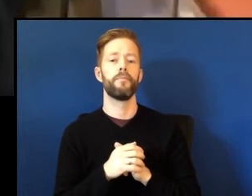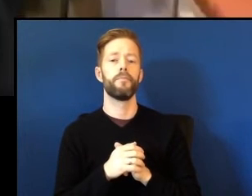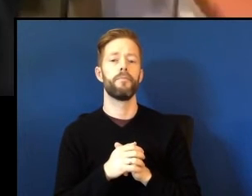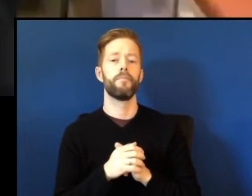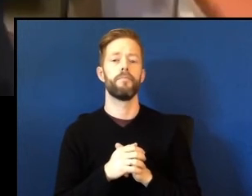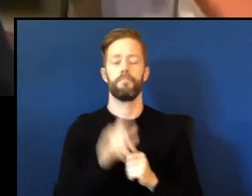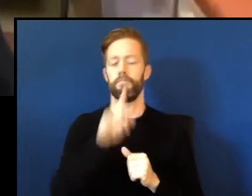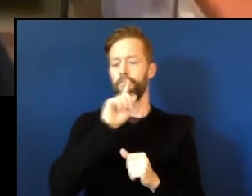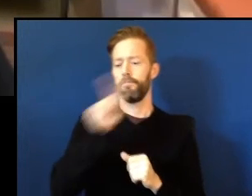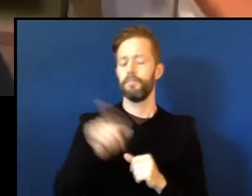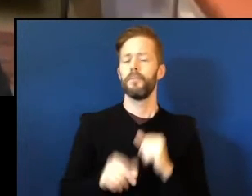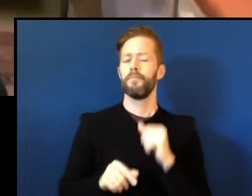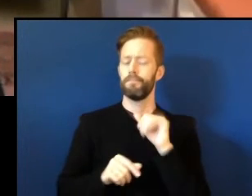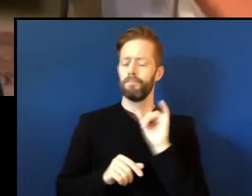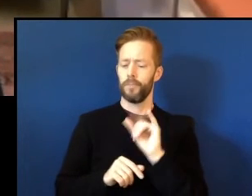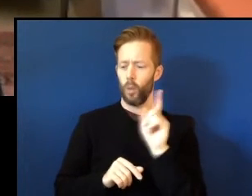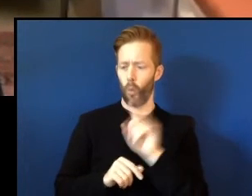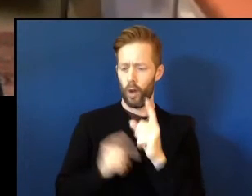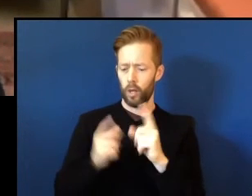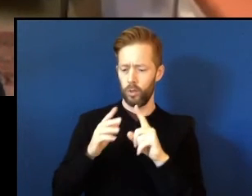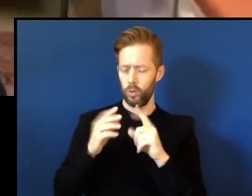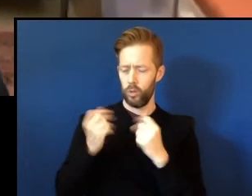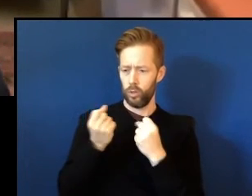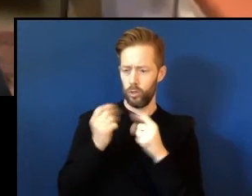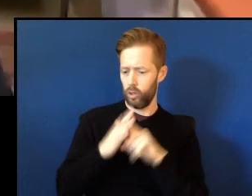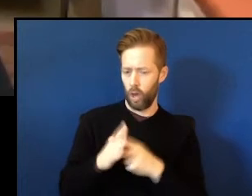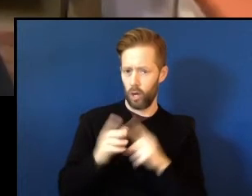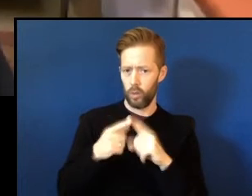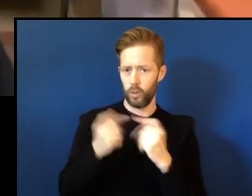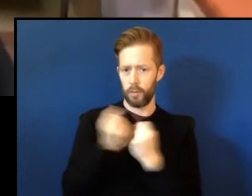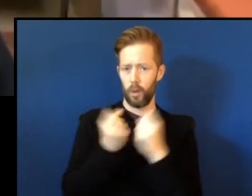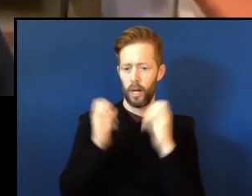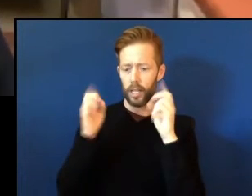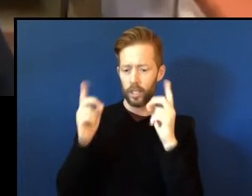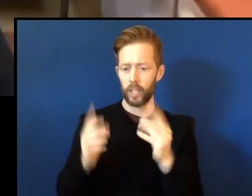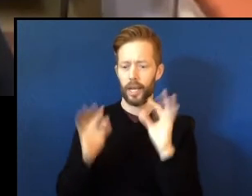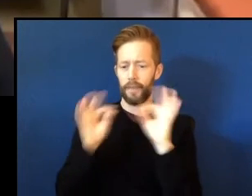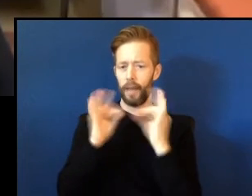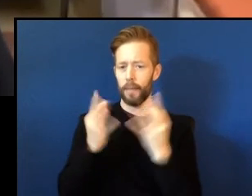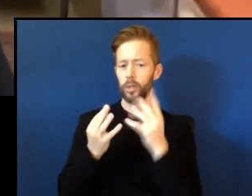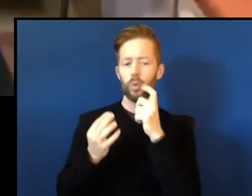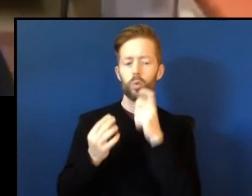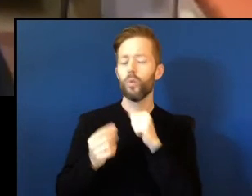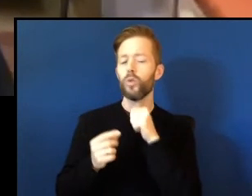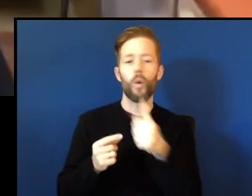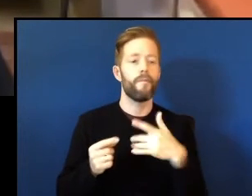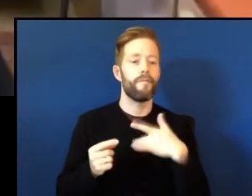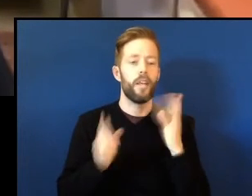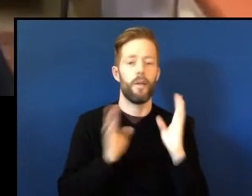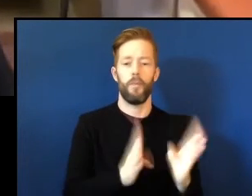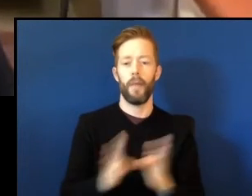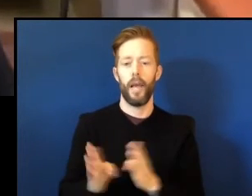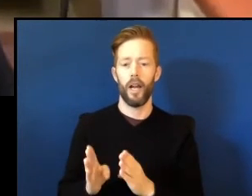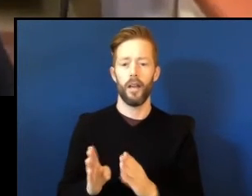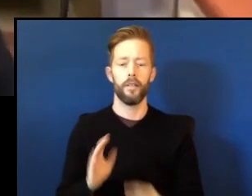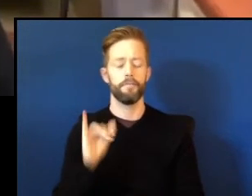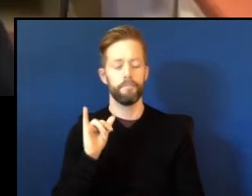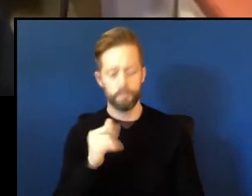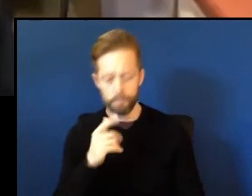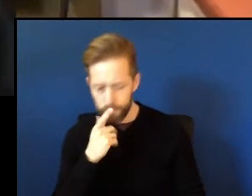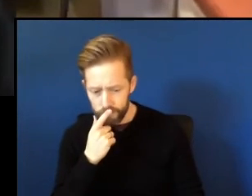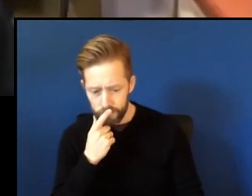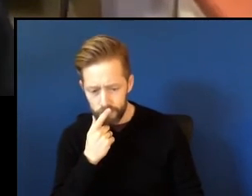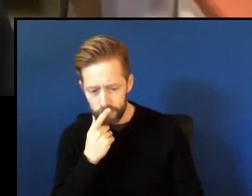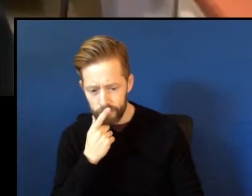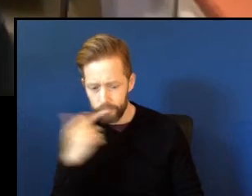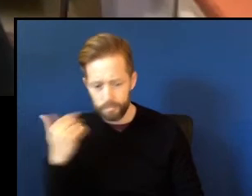Where to start out to support educators and families who aren't necessarily feeling prepared? So